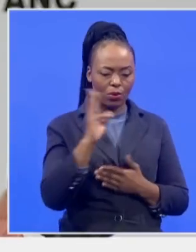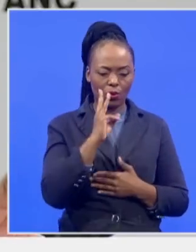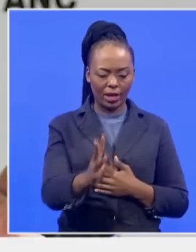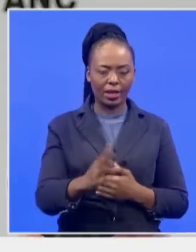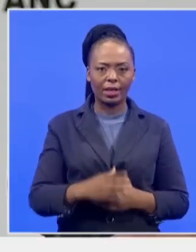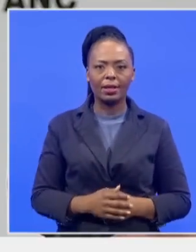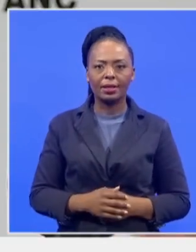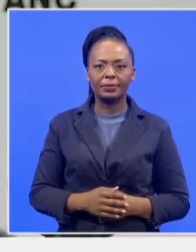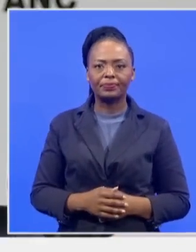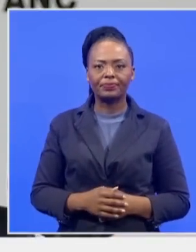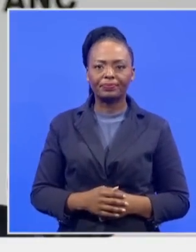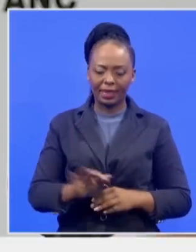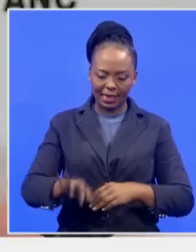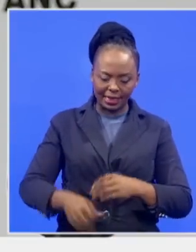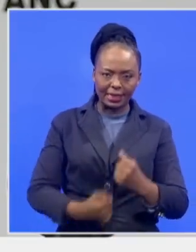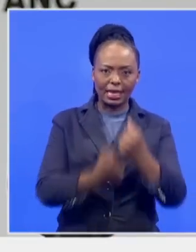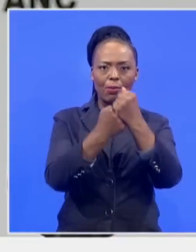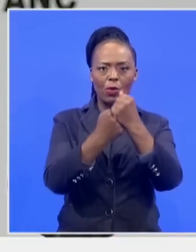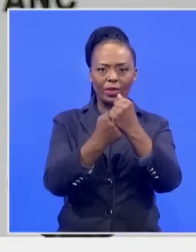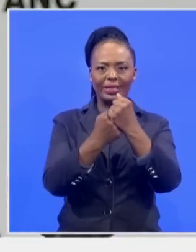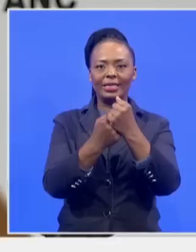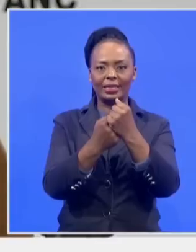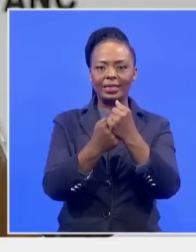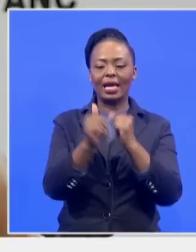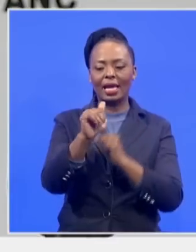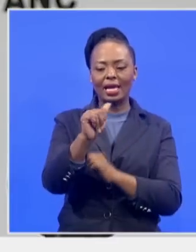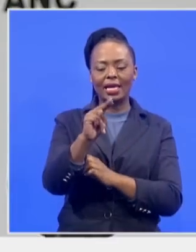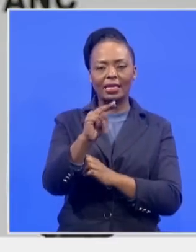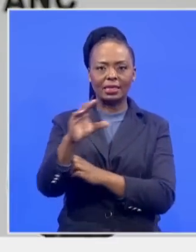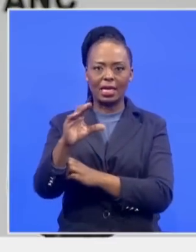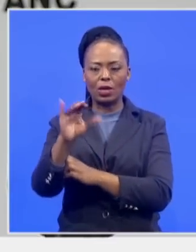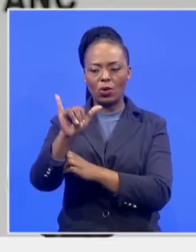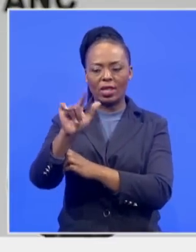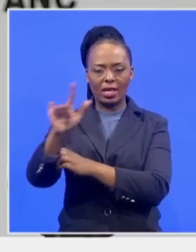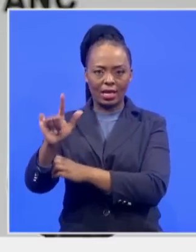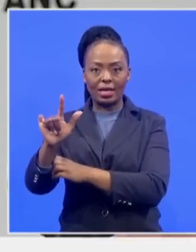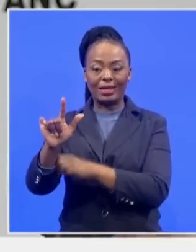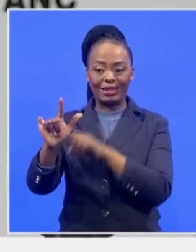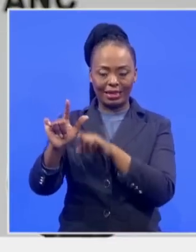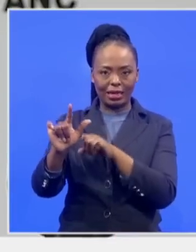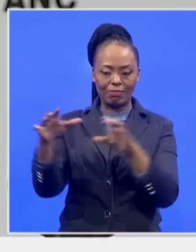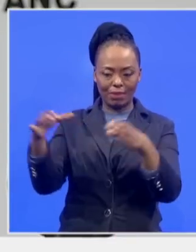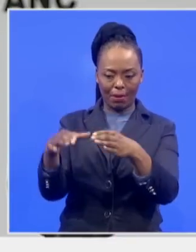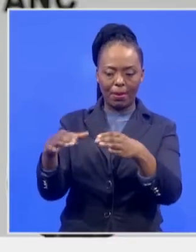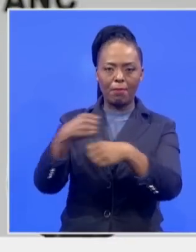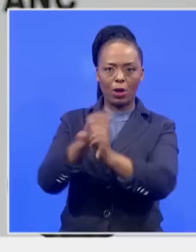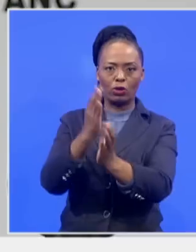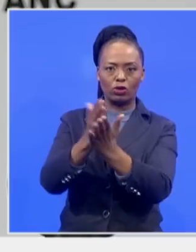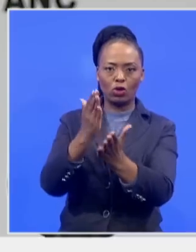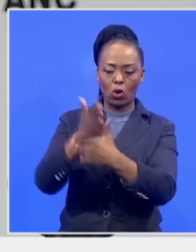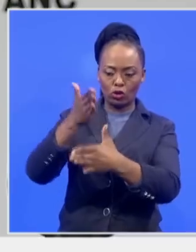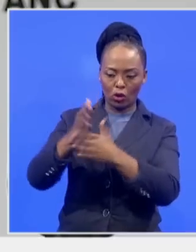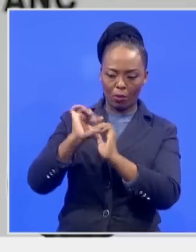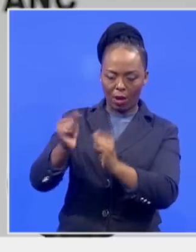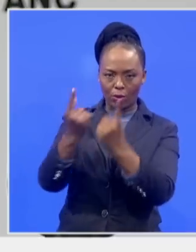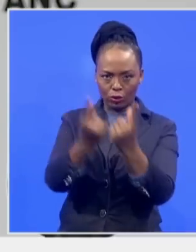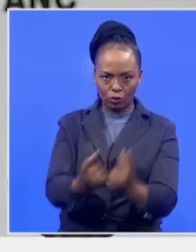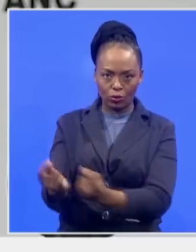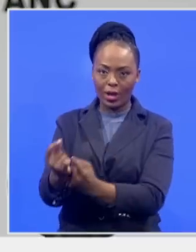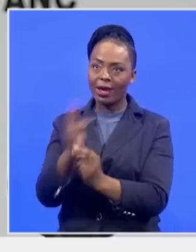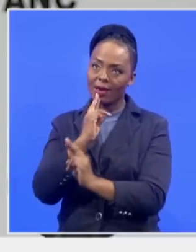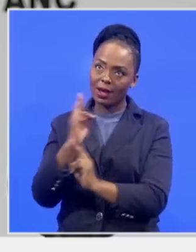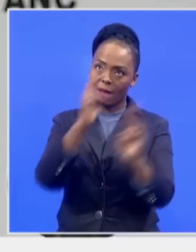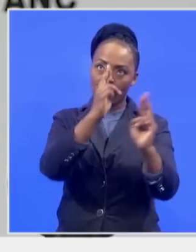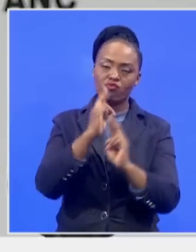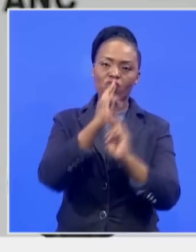support this Youth League to ensure that they do their job. They will report to the NWC and the